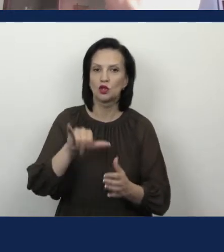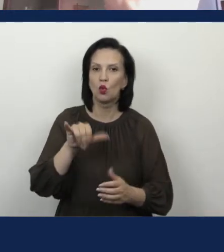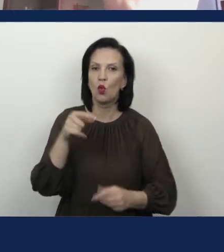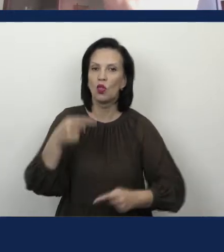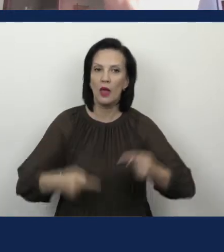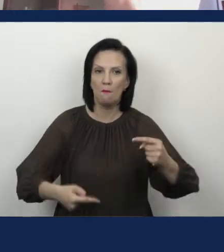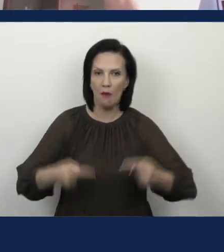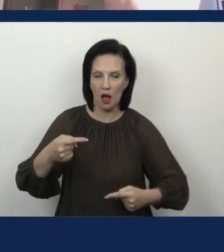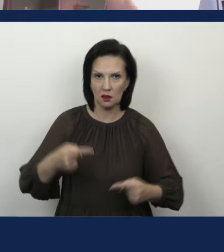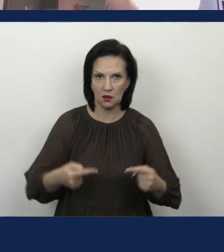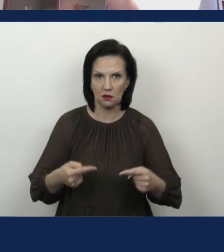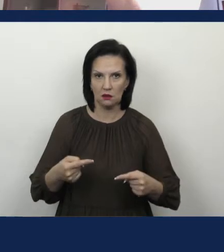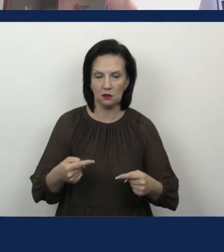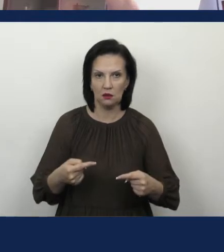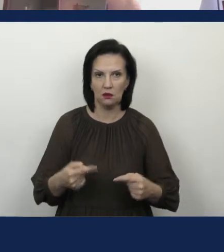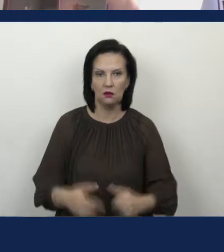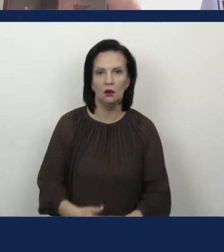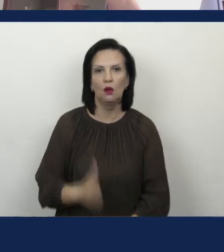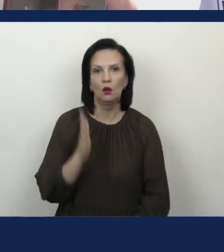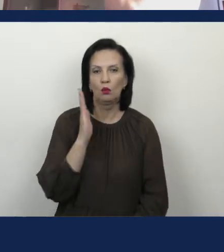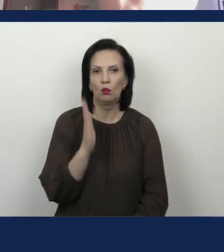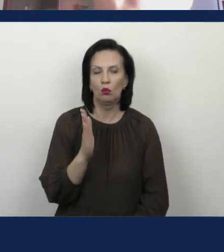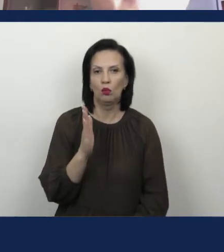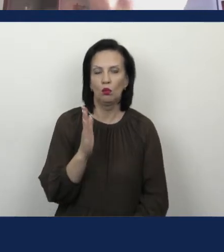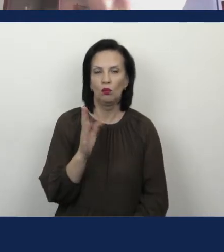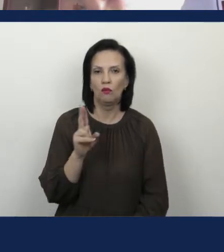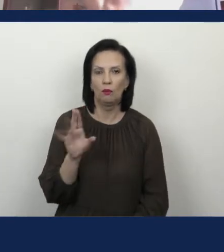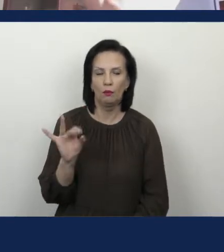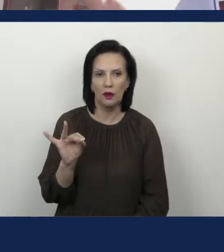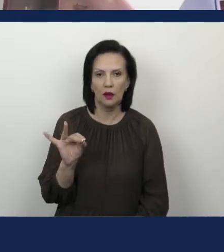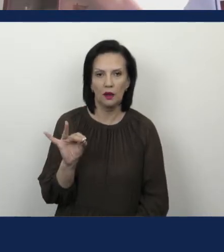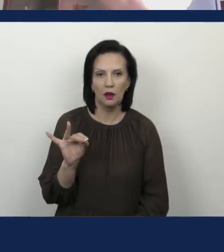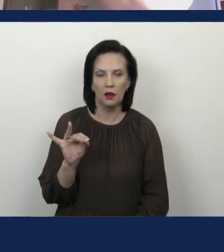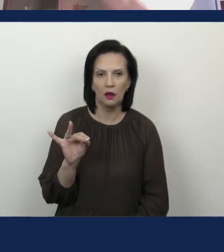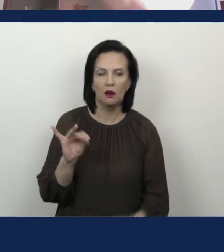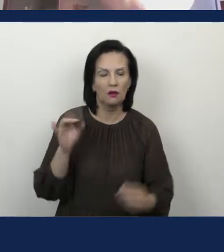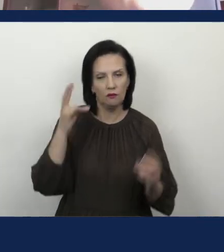debates was to draw them randomly.